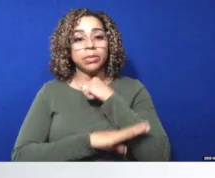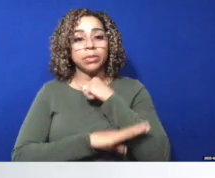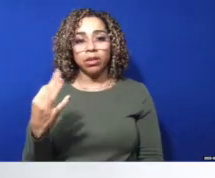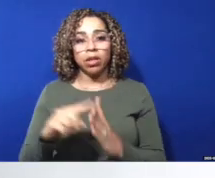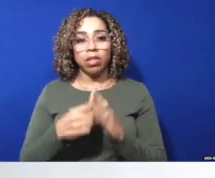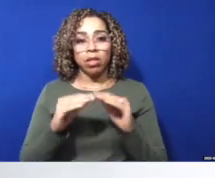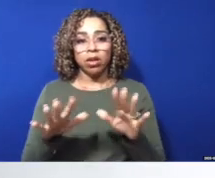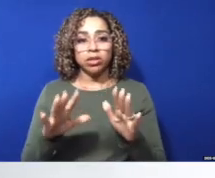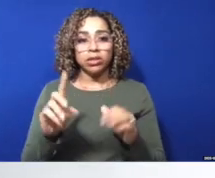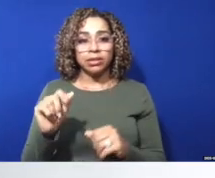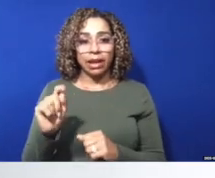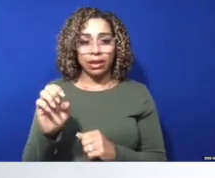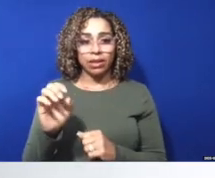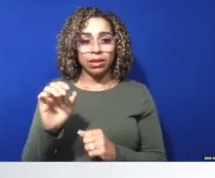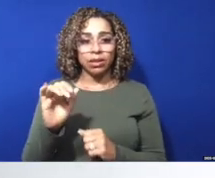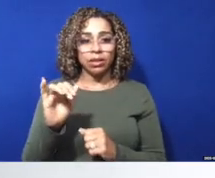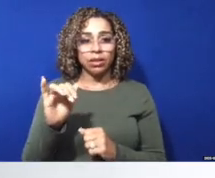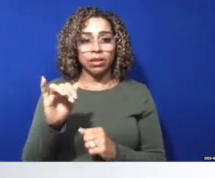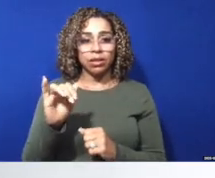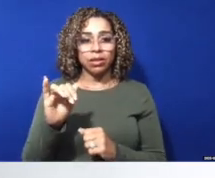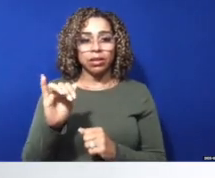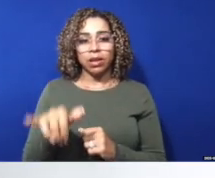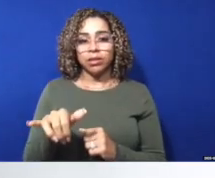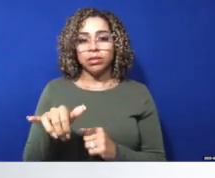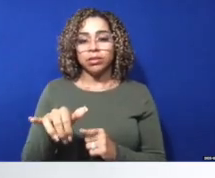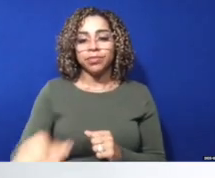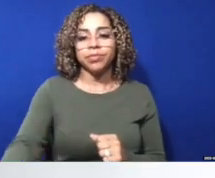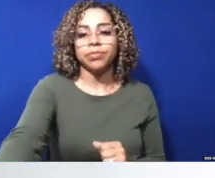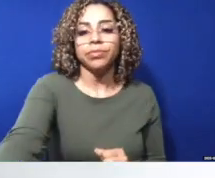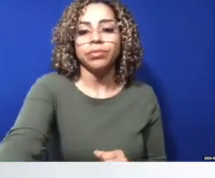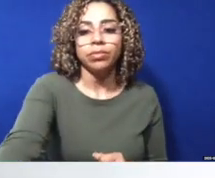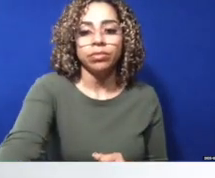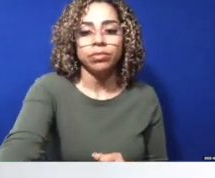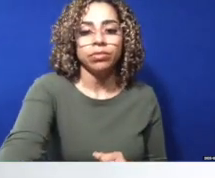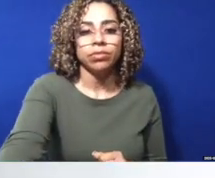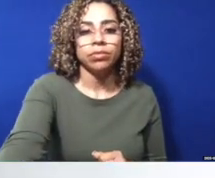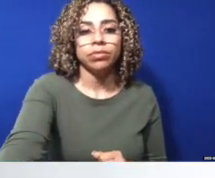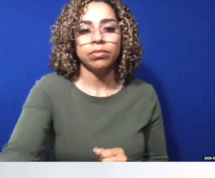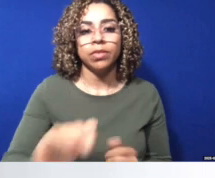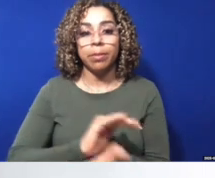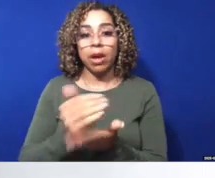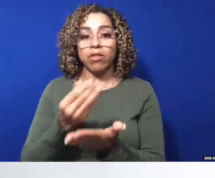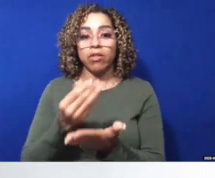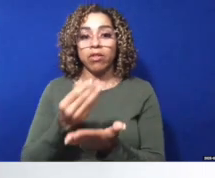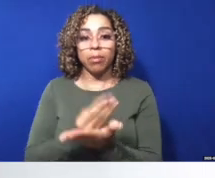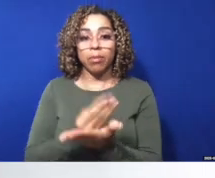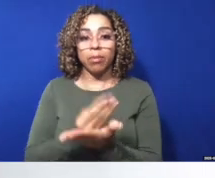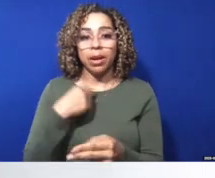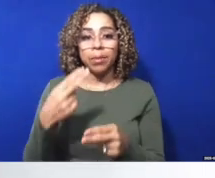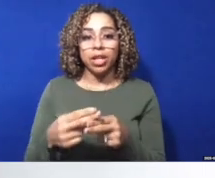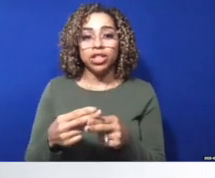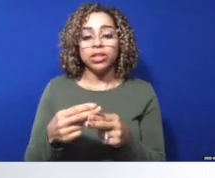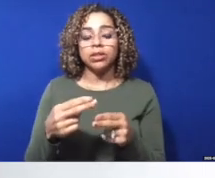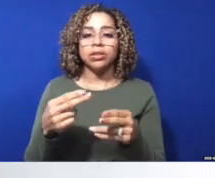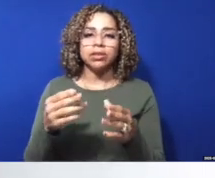unredeemed vouchers and canceled vouchers. That is the amount of money that, as I mentioned, it's fluid, but we're thinking it's going to be about